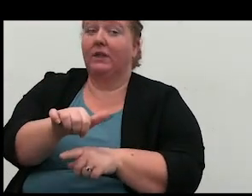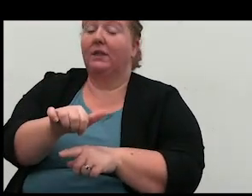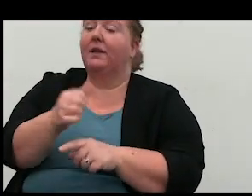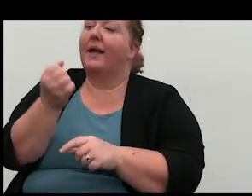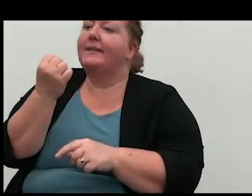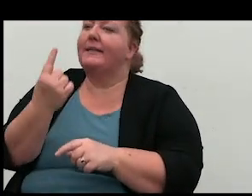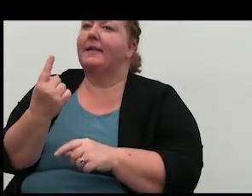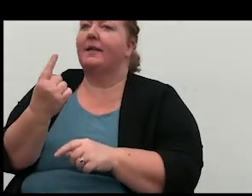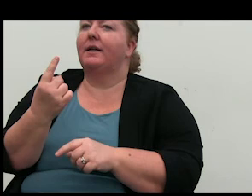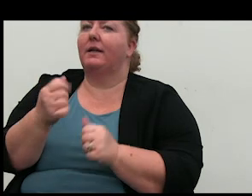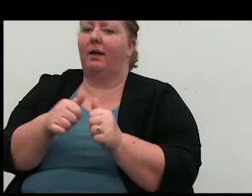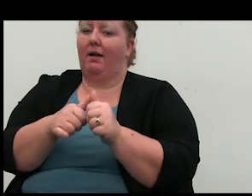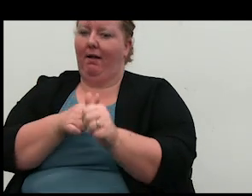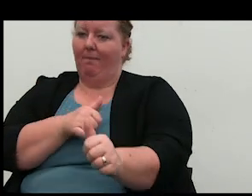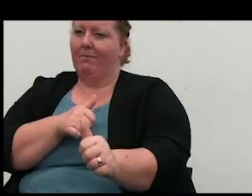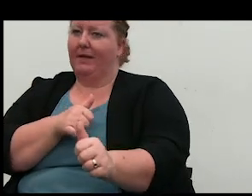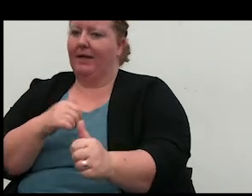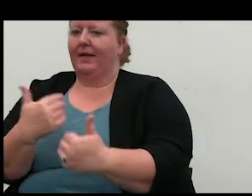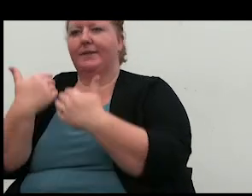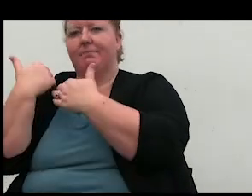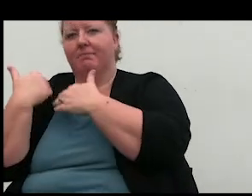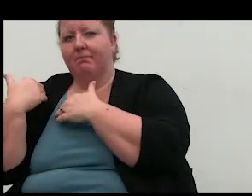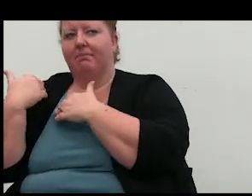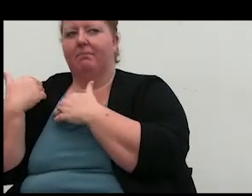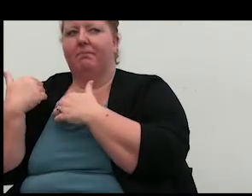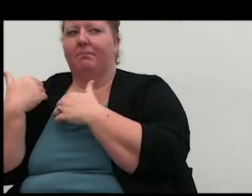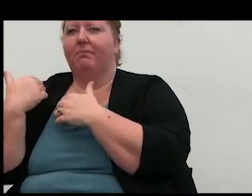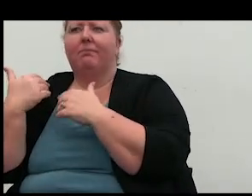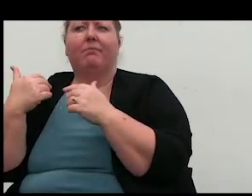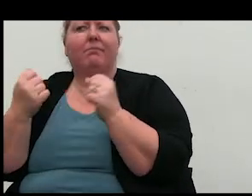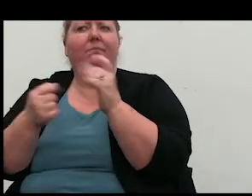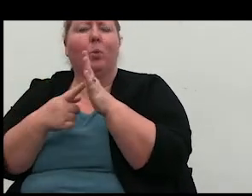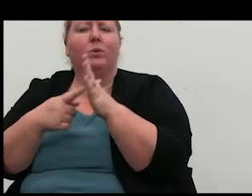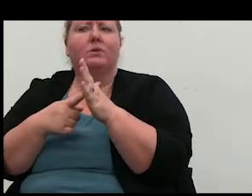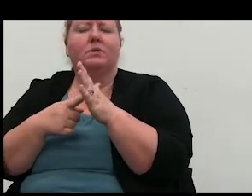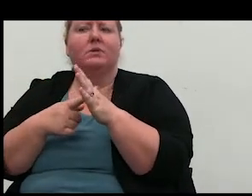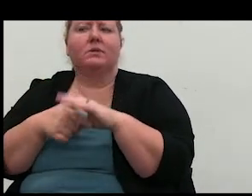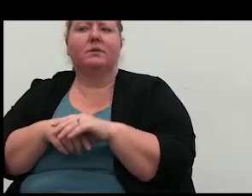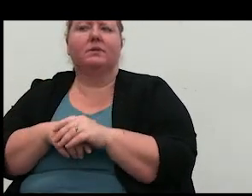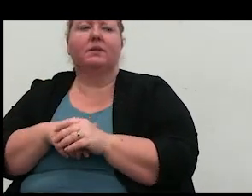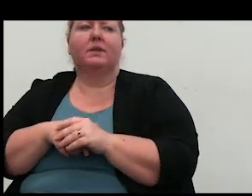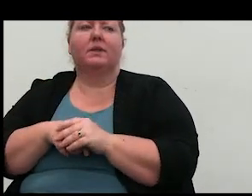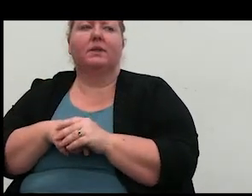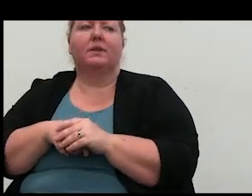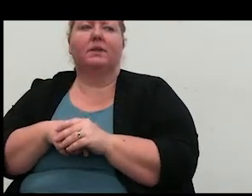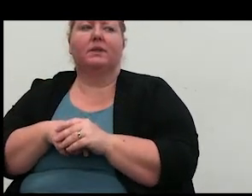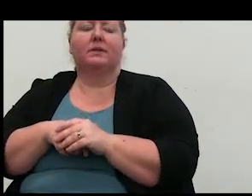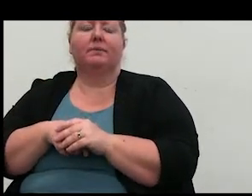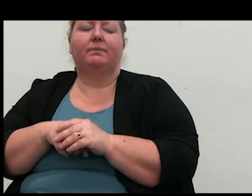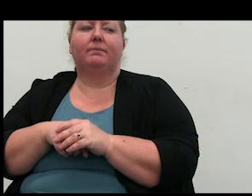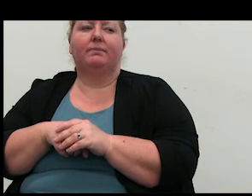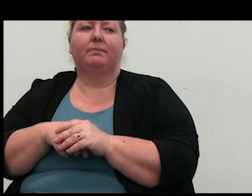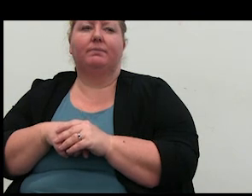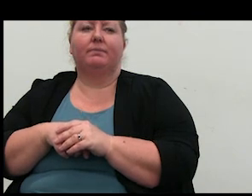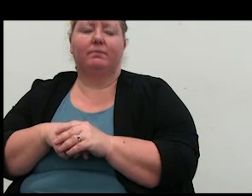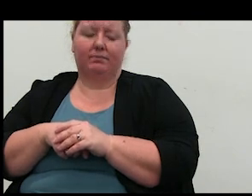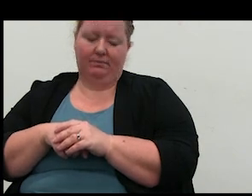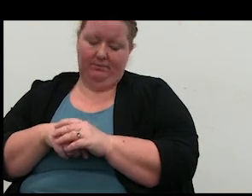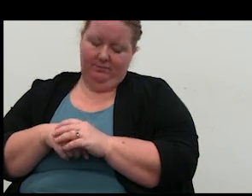the idea that companies have responsibility is also important. In some ways, I think